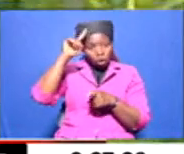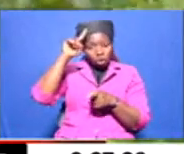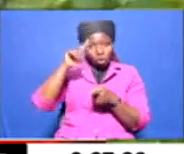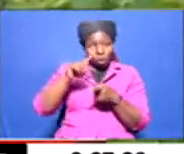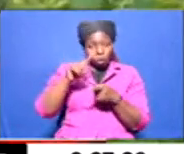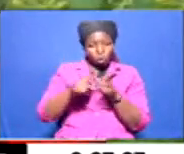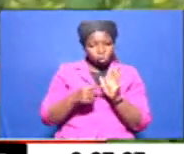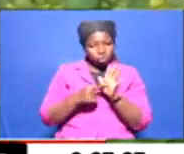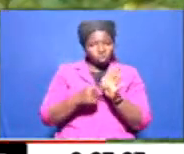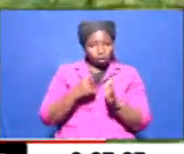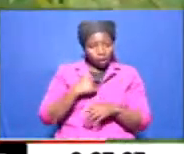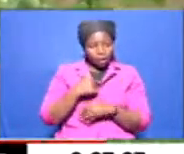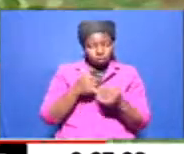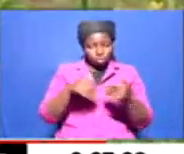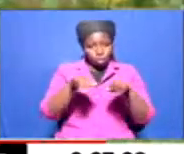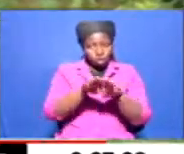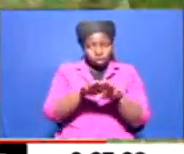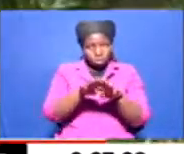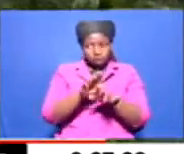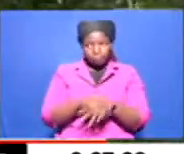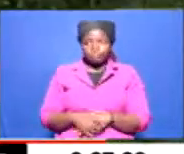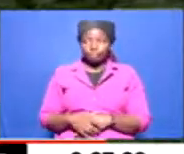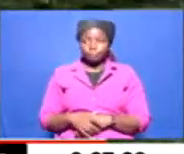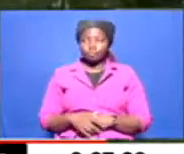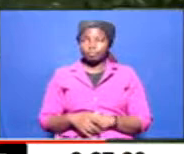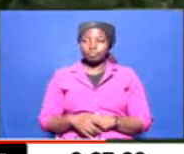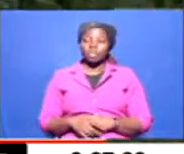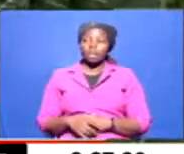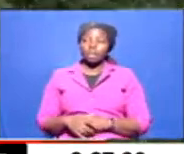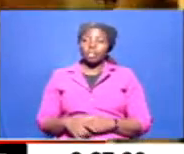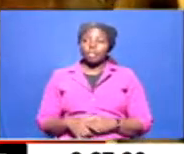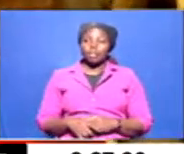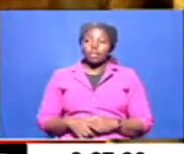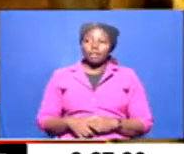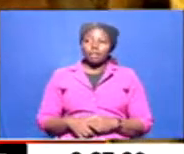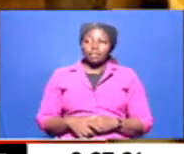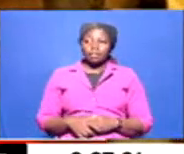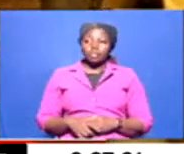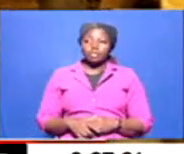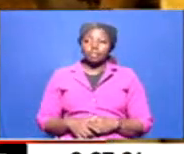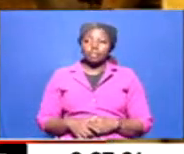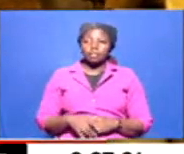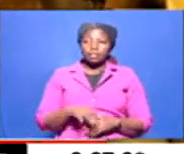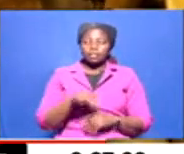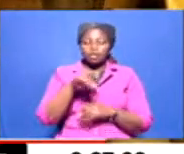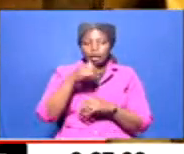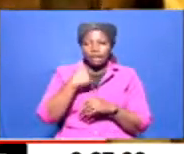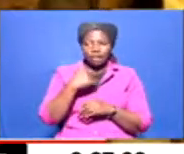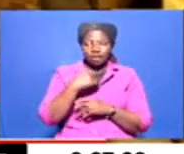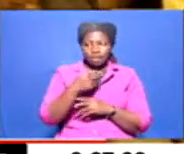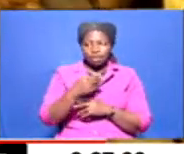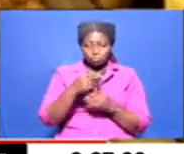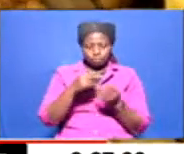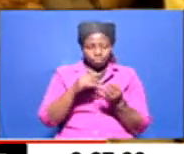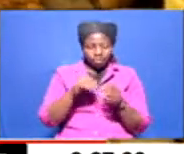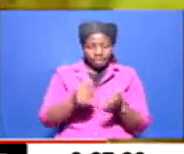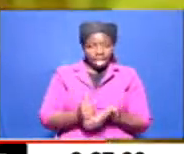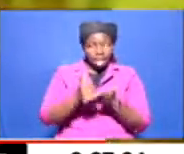roll ups. The app alerts the farmer in cases of low or high levels of nitrogen, phosphorus, and potassium in the